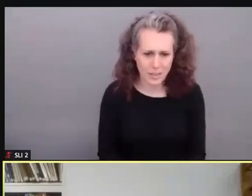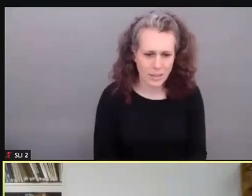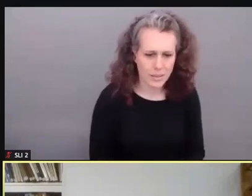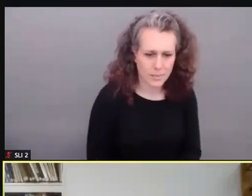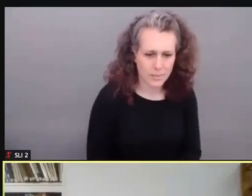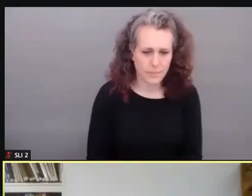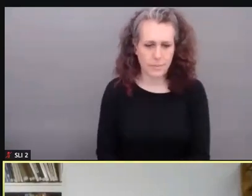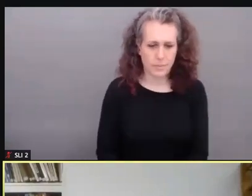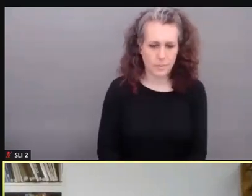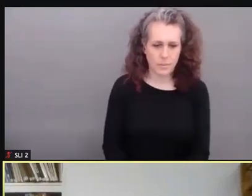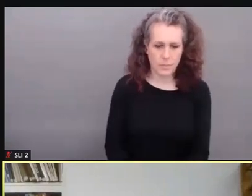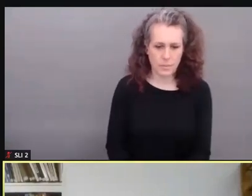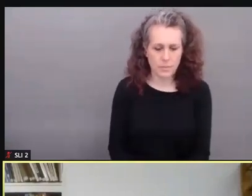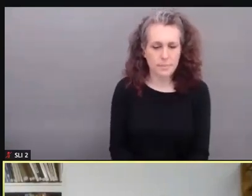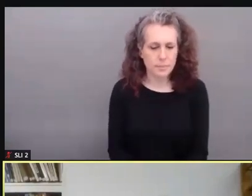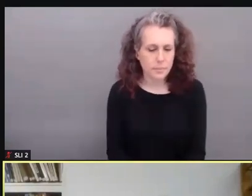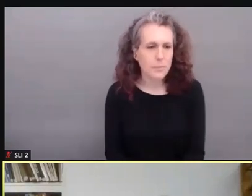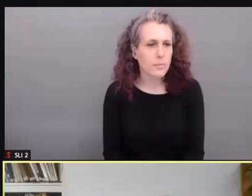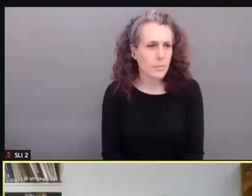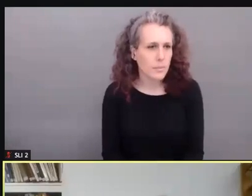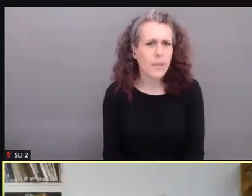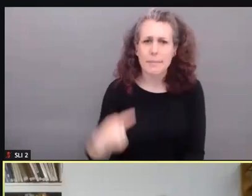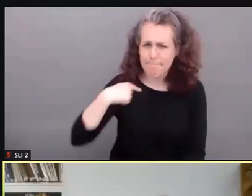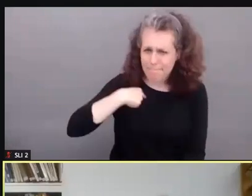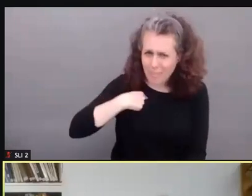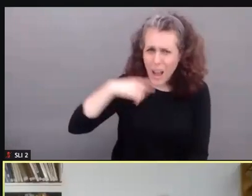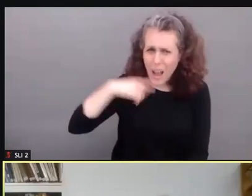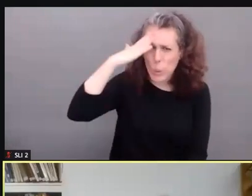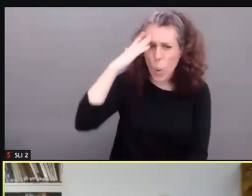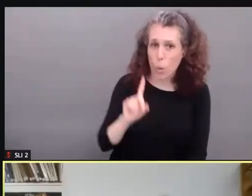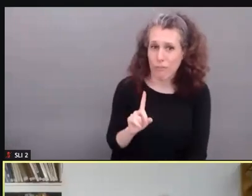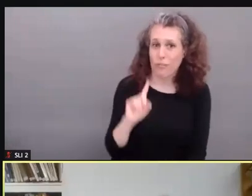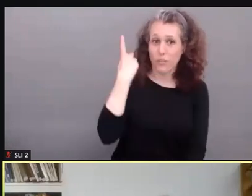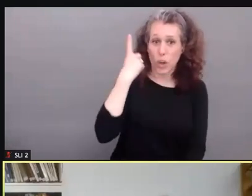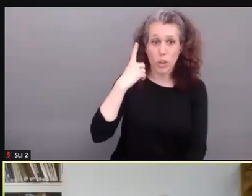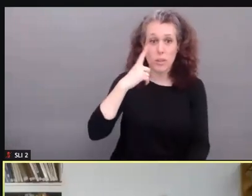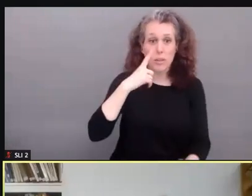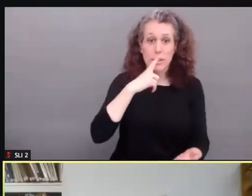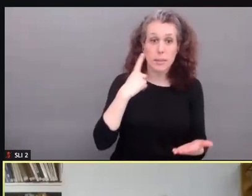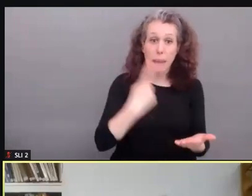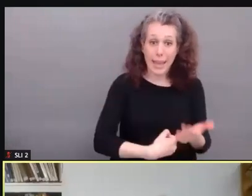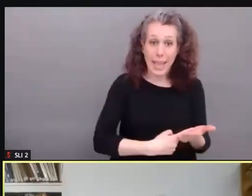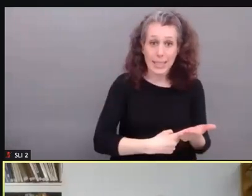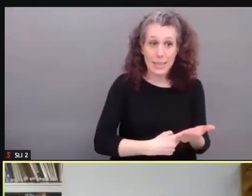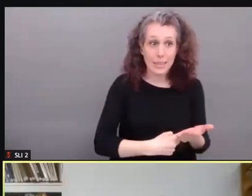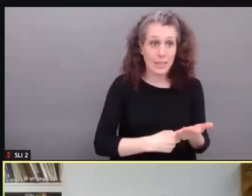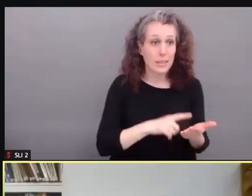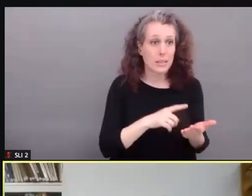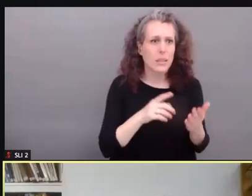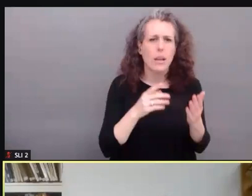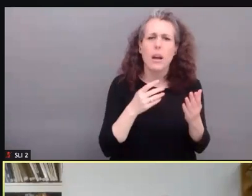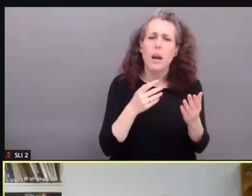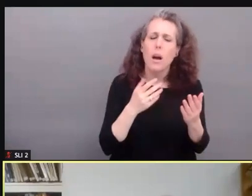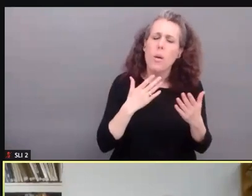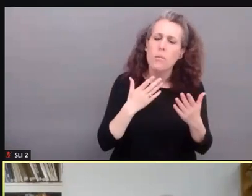And also, I know that the original mandate had recommended that there should be a toolkit to enable